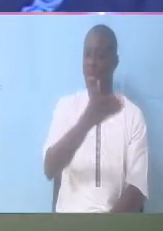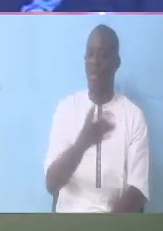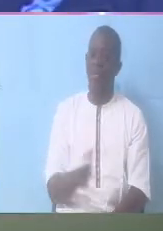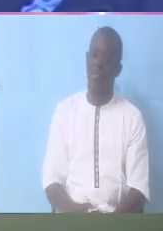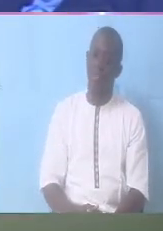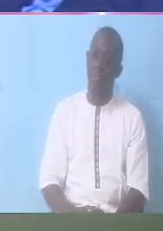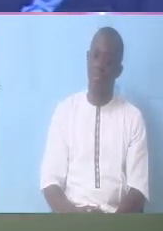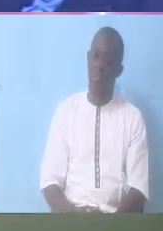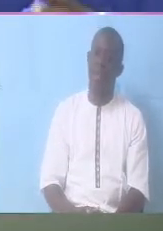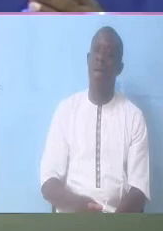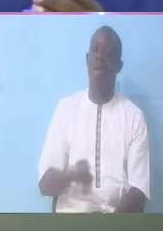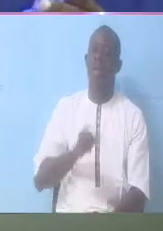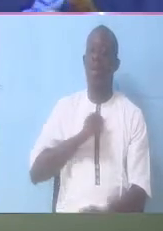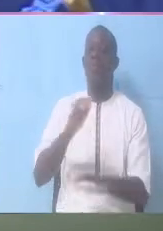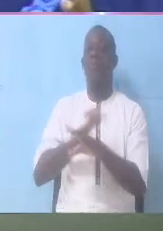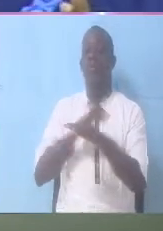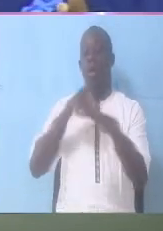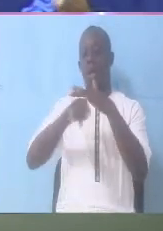was in his house.